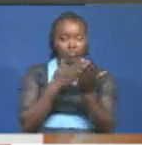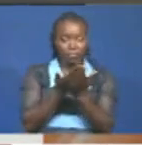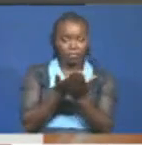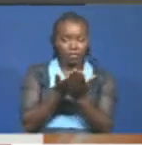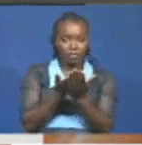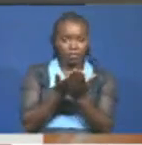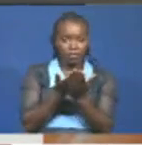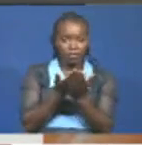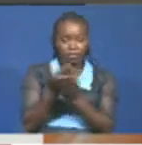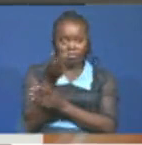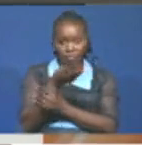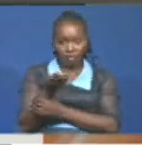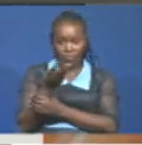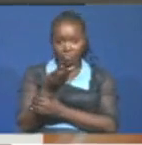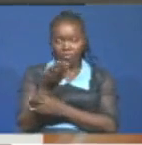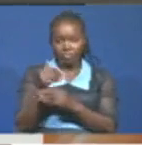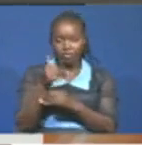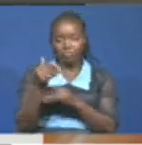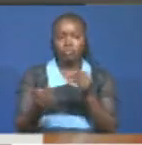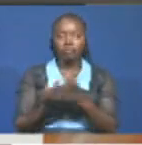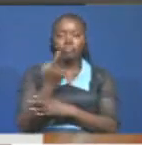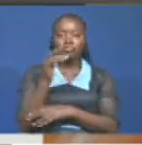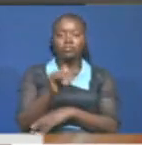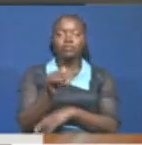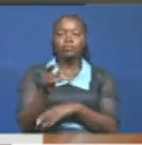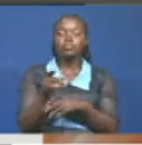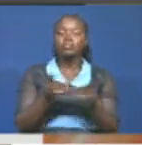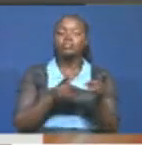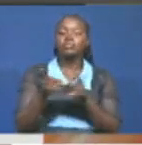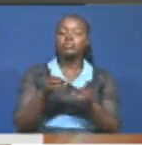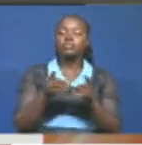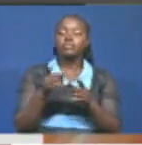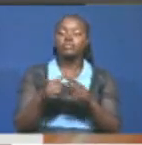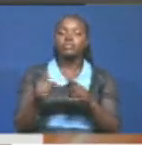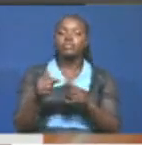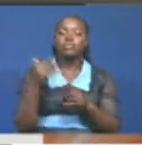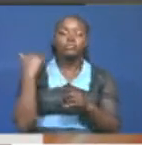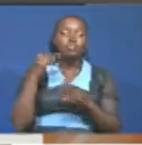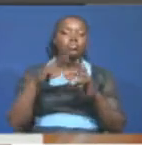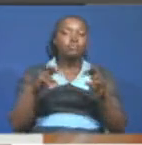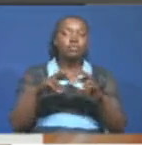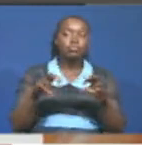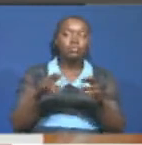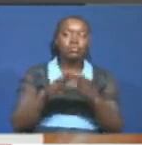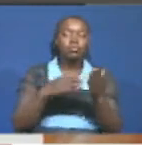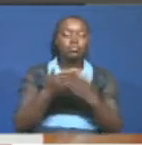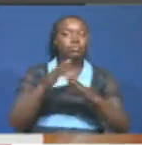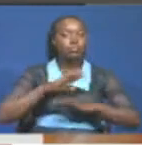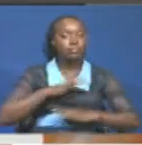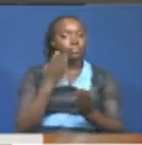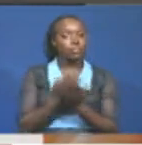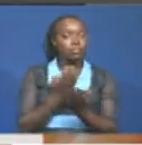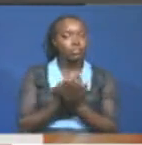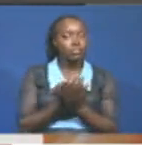on Wednesday after it emerged that the Directorate of Criminal Investigations had not supplied sufficient evidence